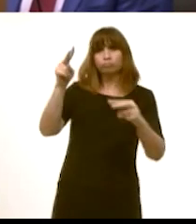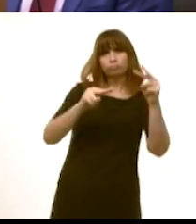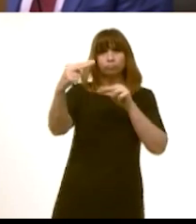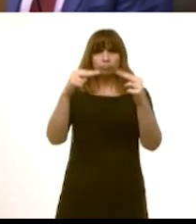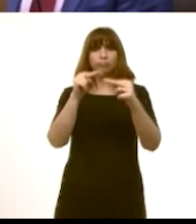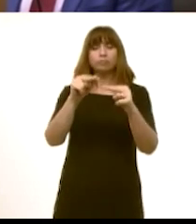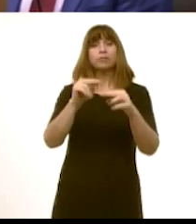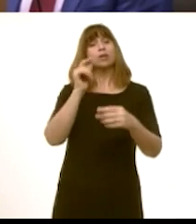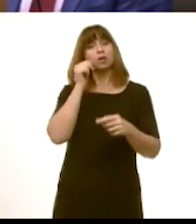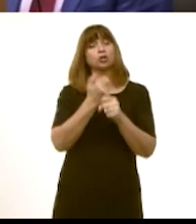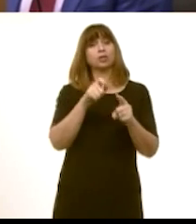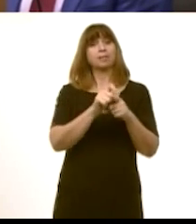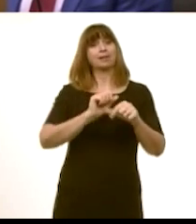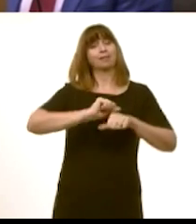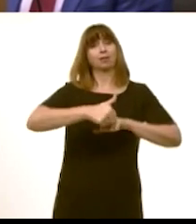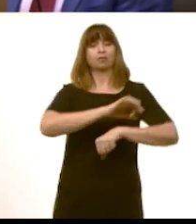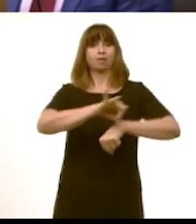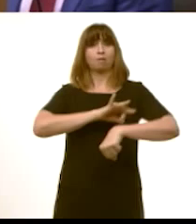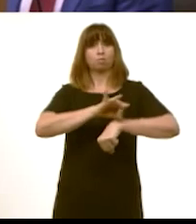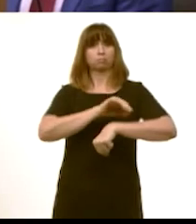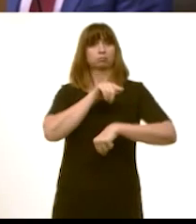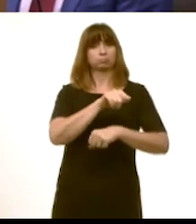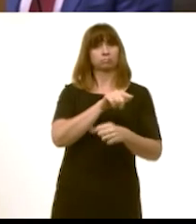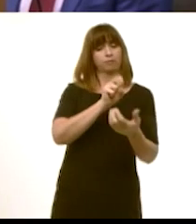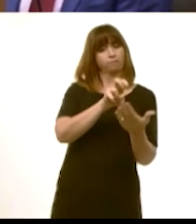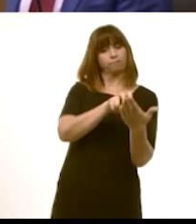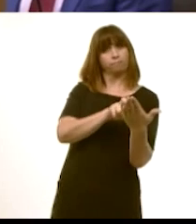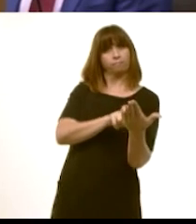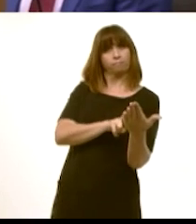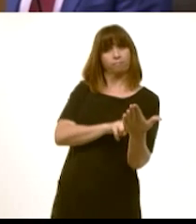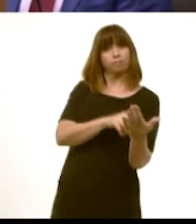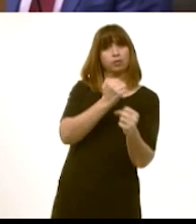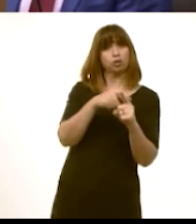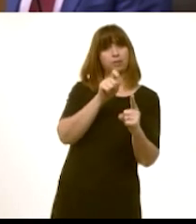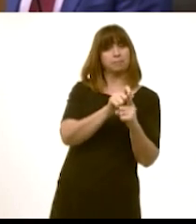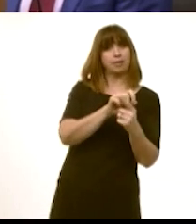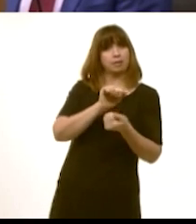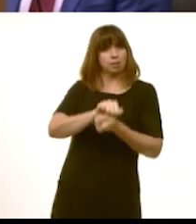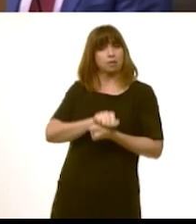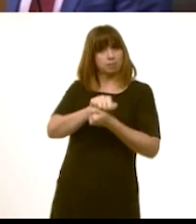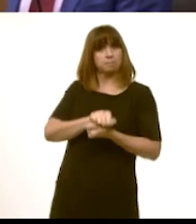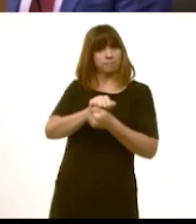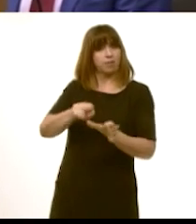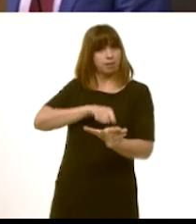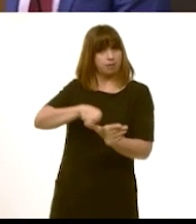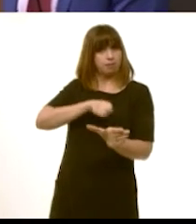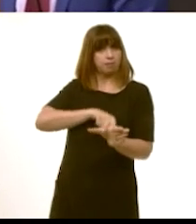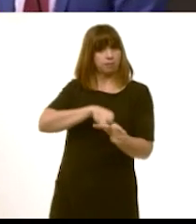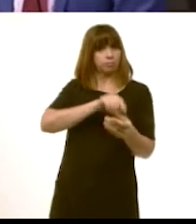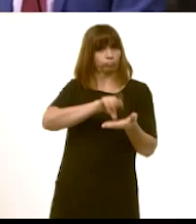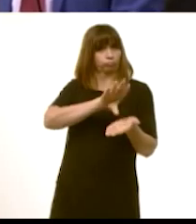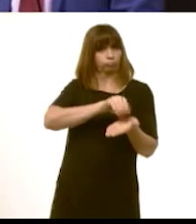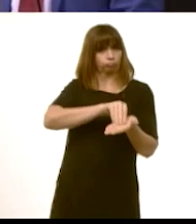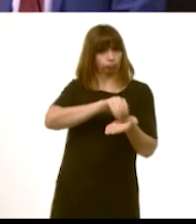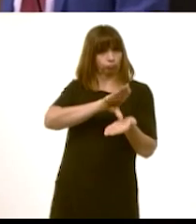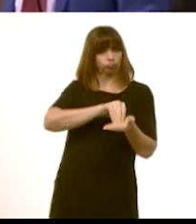the out-of-hours doctor services also had access to the records held by a patient's GP for a number of years. And